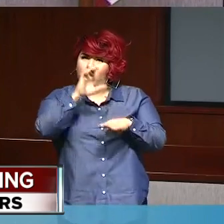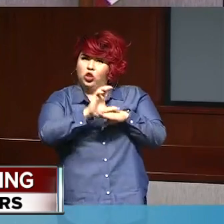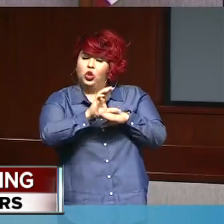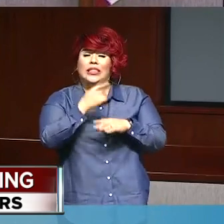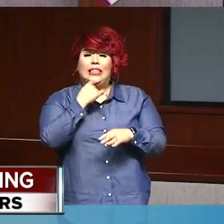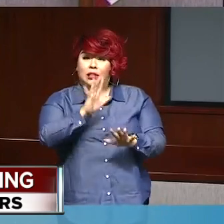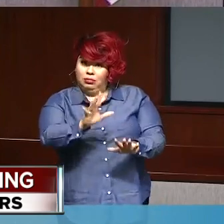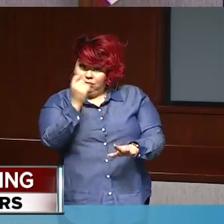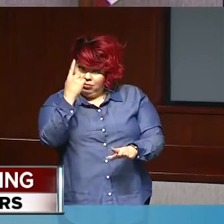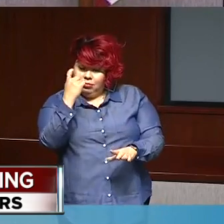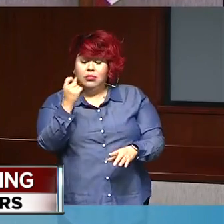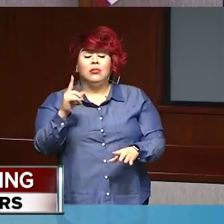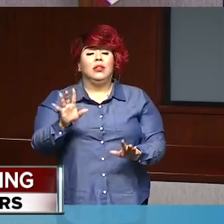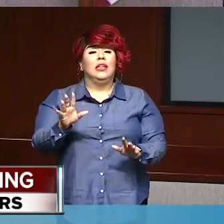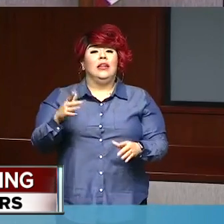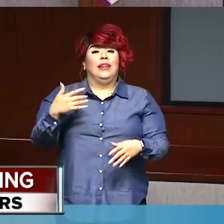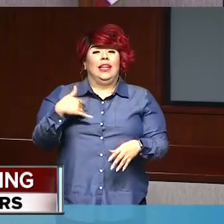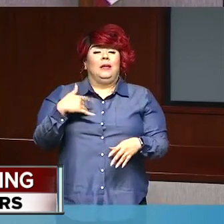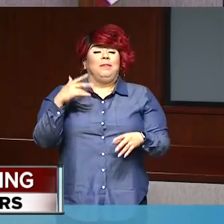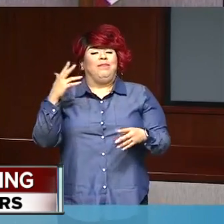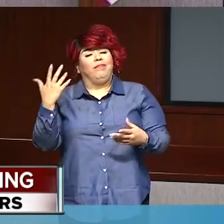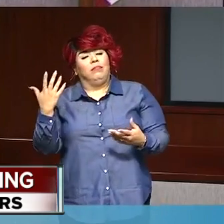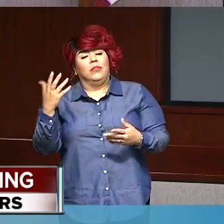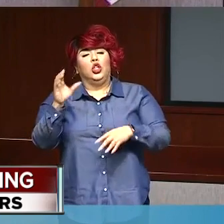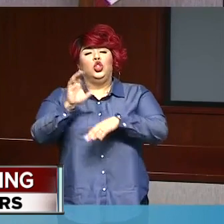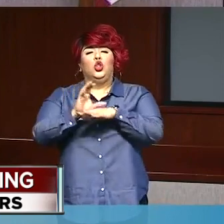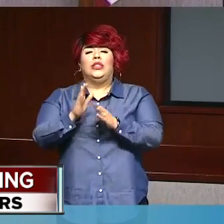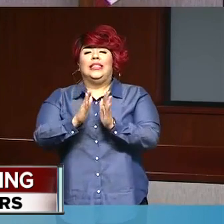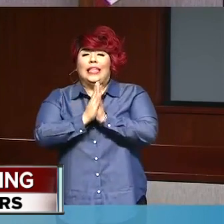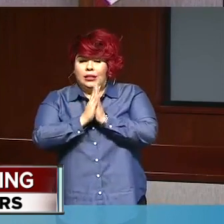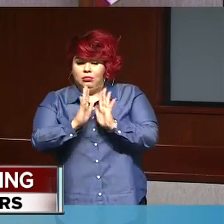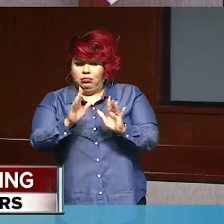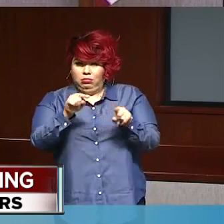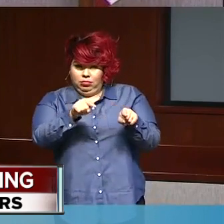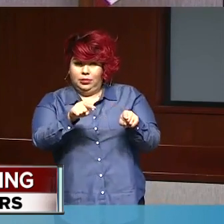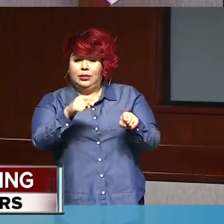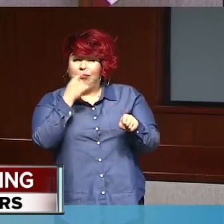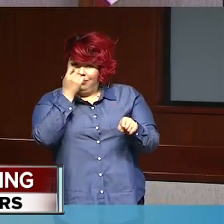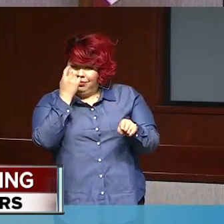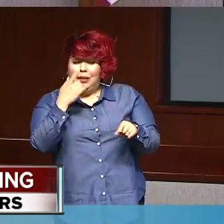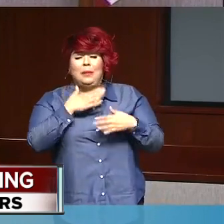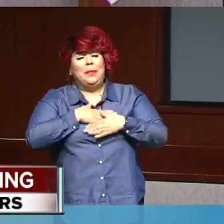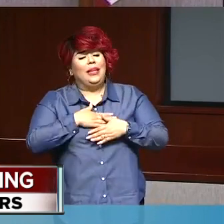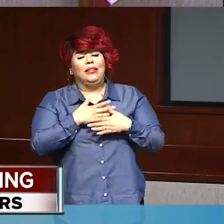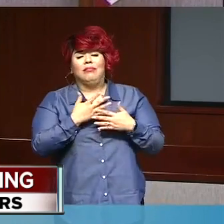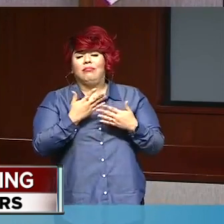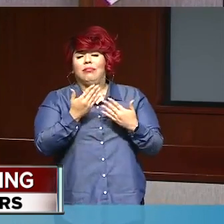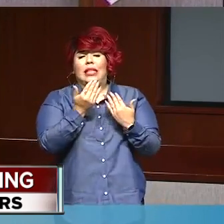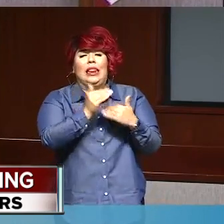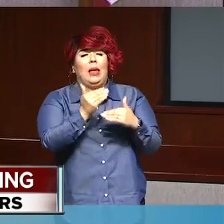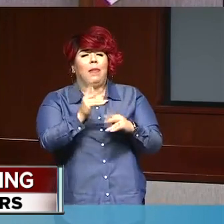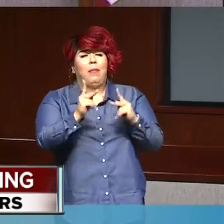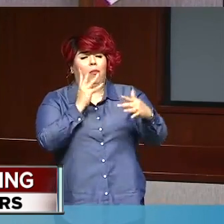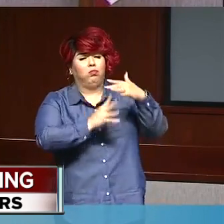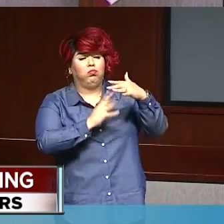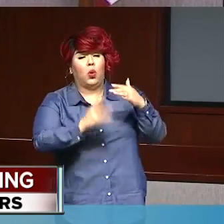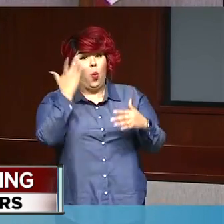window where the state has asked that attendance be limited because they too were tracking that